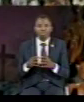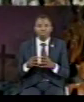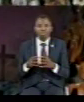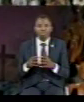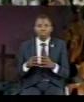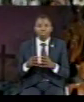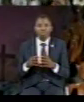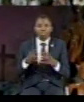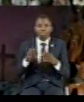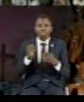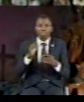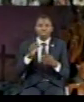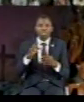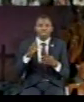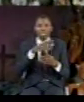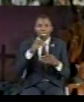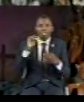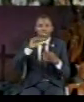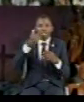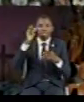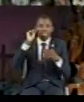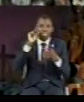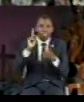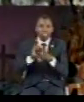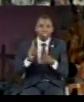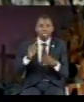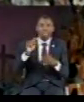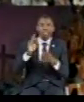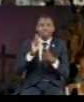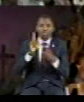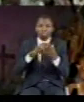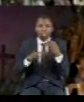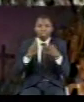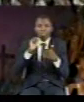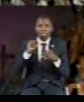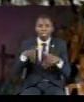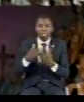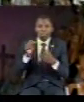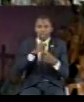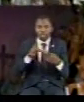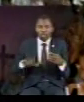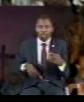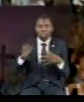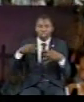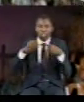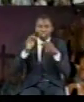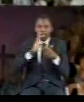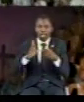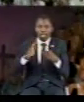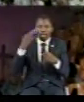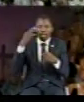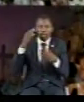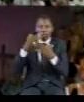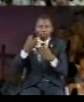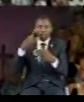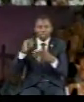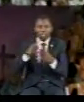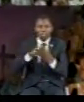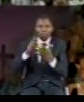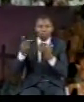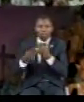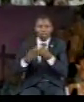severe back pain for a few days before the crusade started. But after the prayer of the man of God on